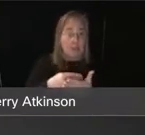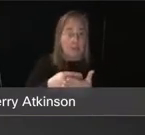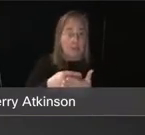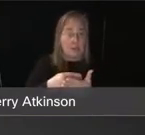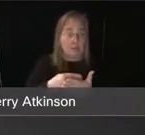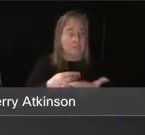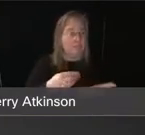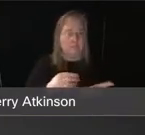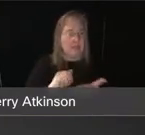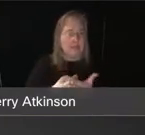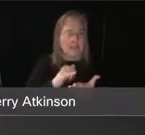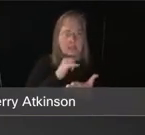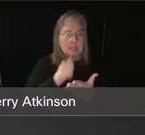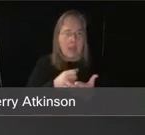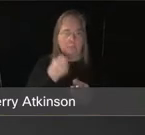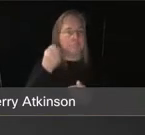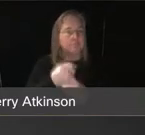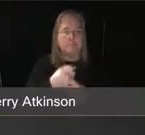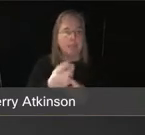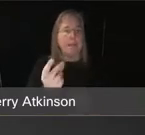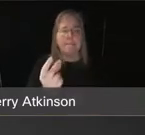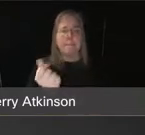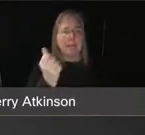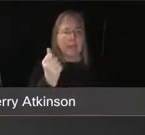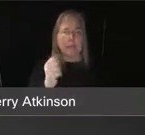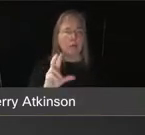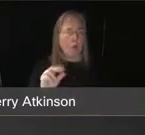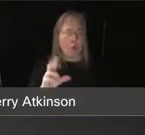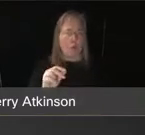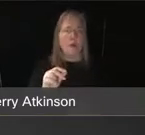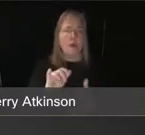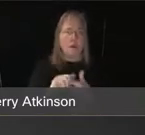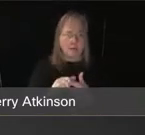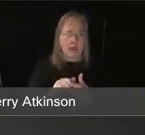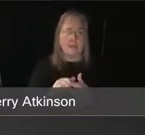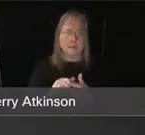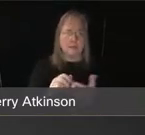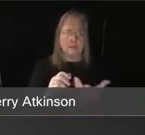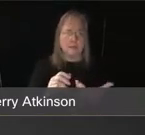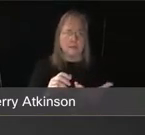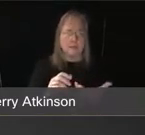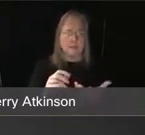take into effect immediately. It takes a little bit of lag before we realize the